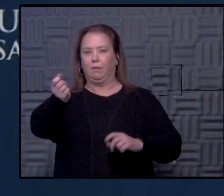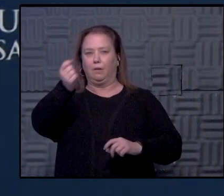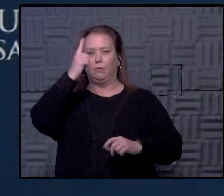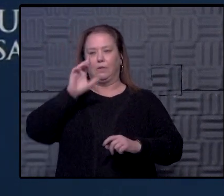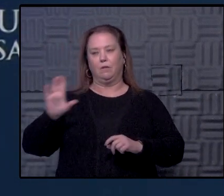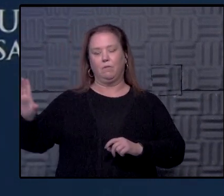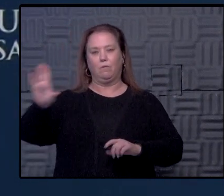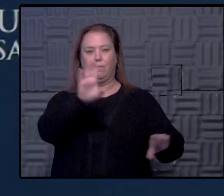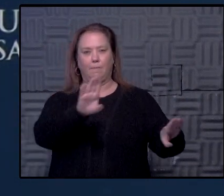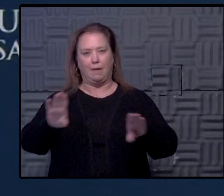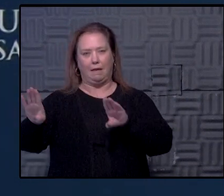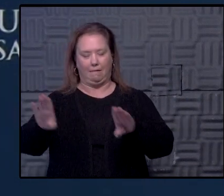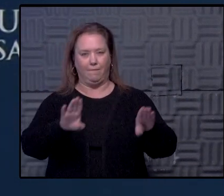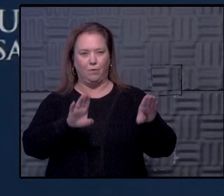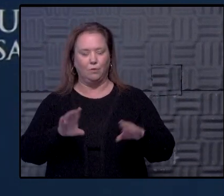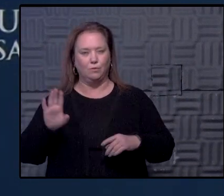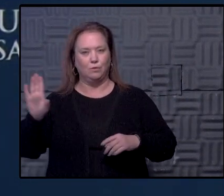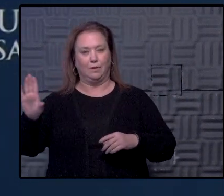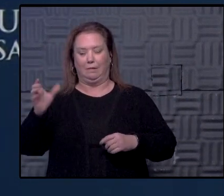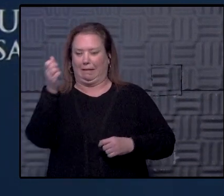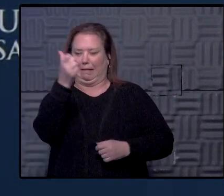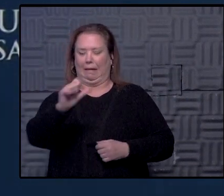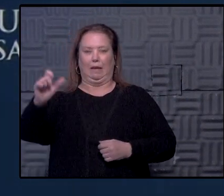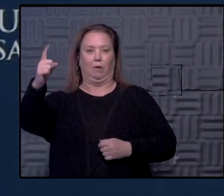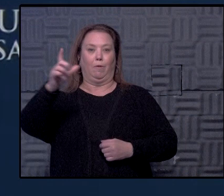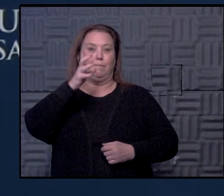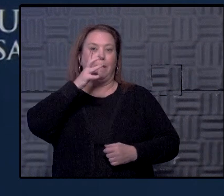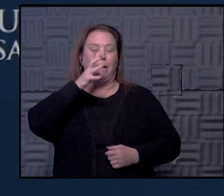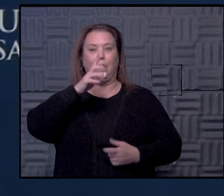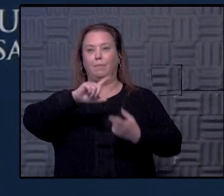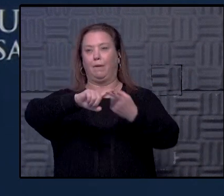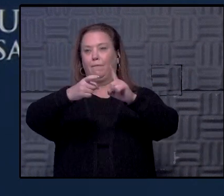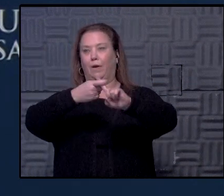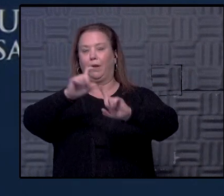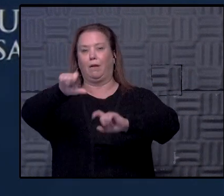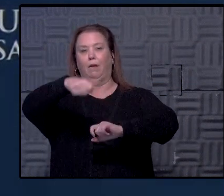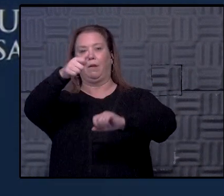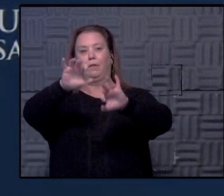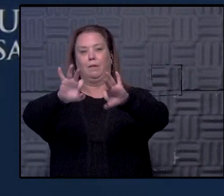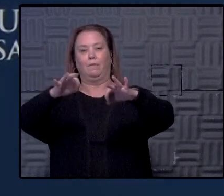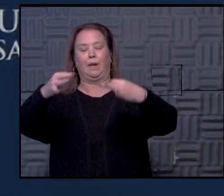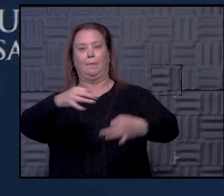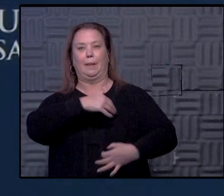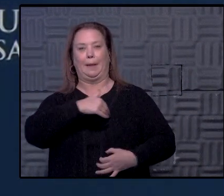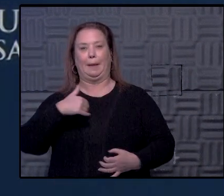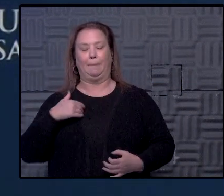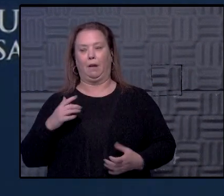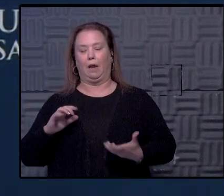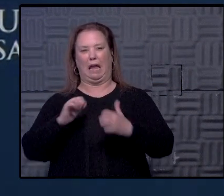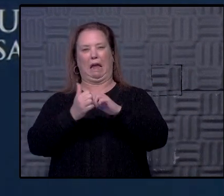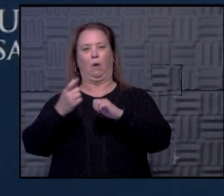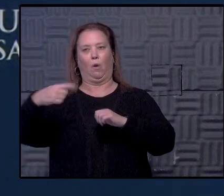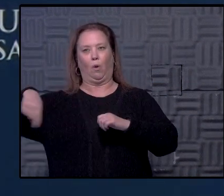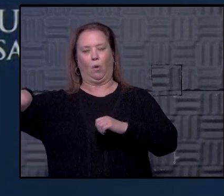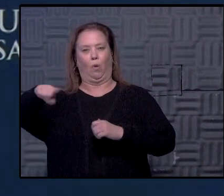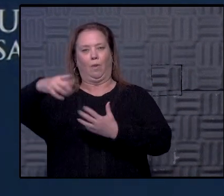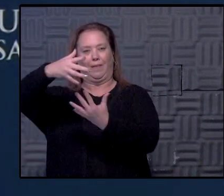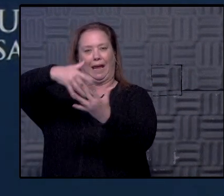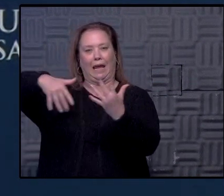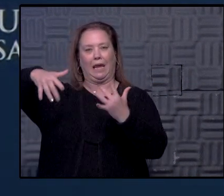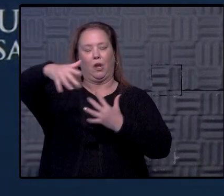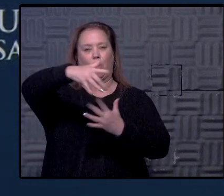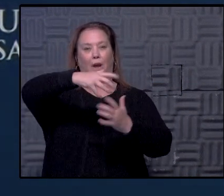those behaviors are whenever anyone, whether it's your mom or a friend or other family member, how they